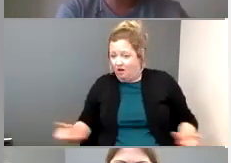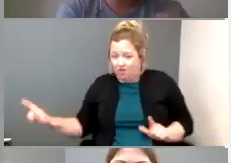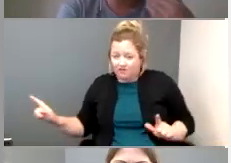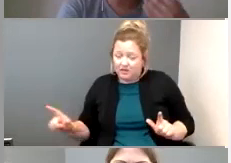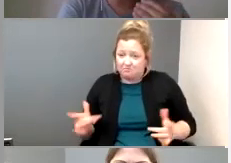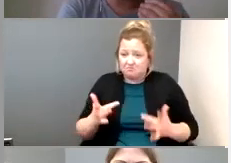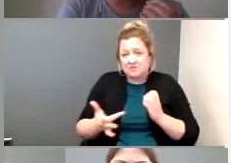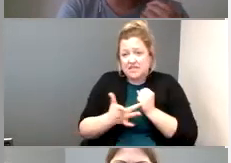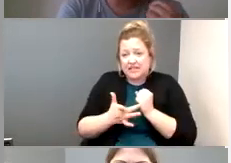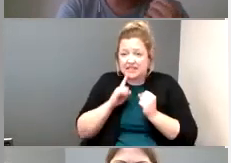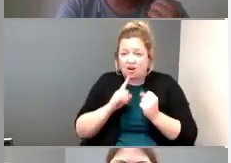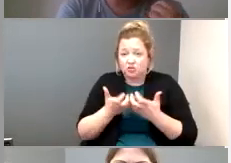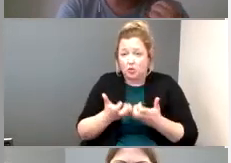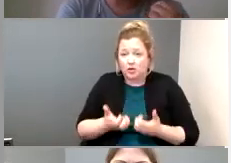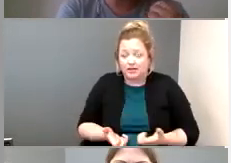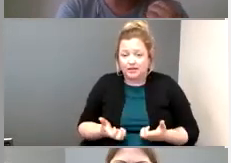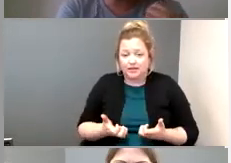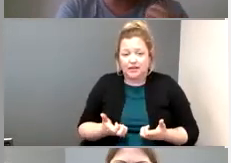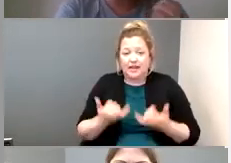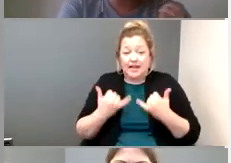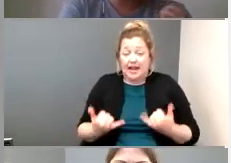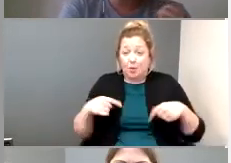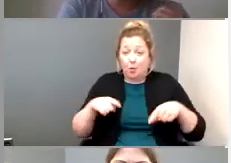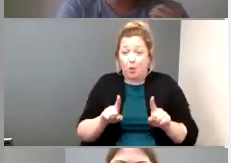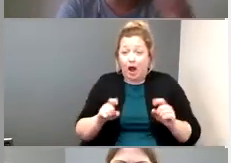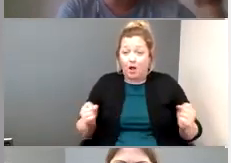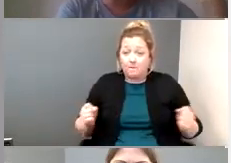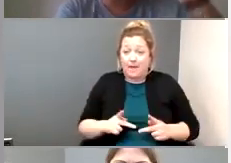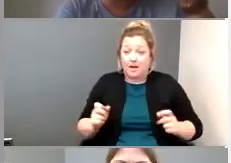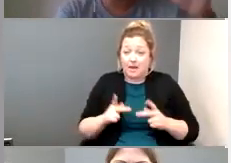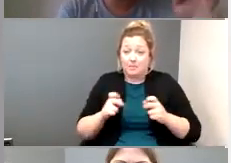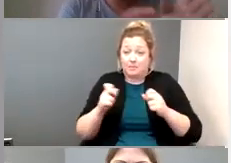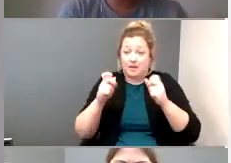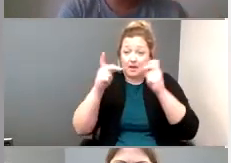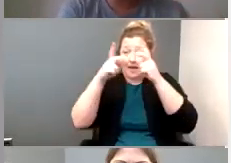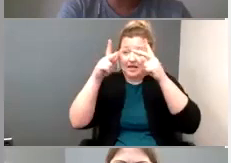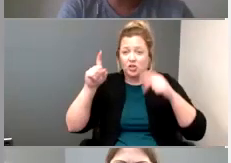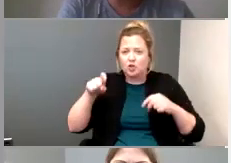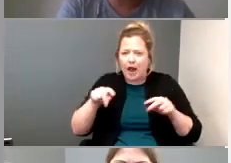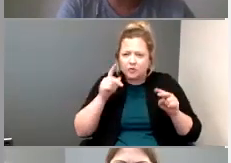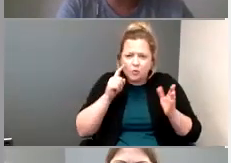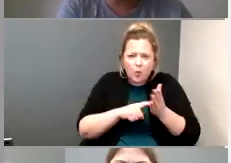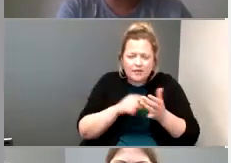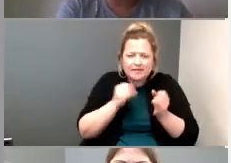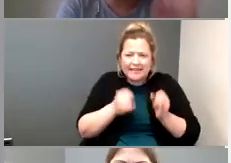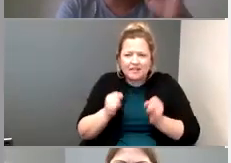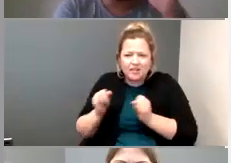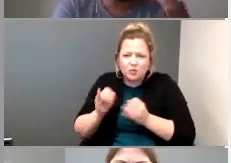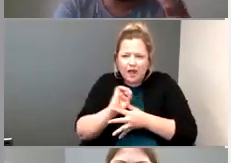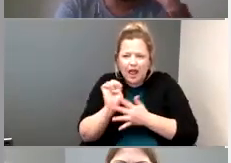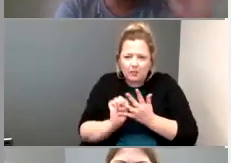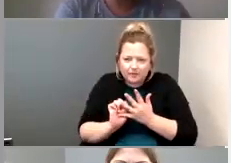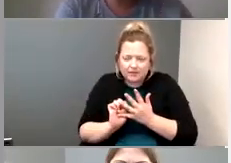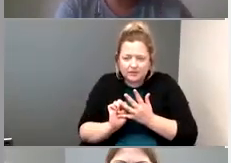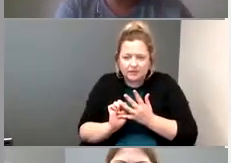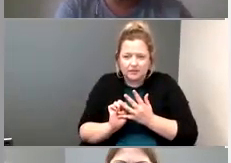Now, while merging them back, we are going to look at individual elements and merge them in order. So once we merge 5 and 2, and I'm going to talk